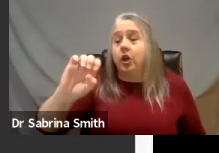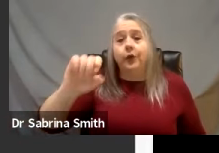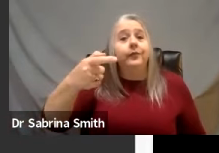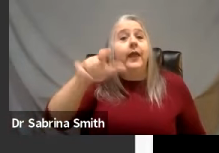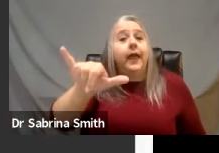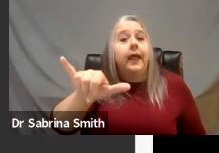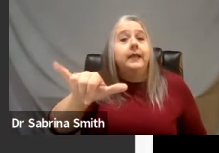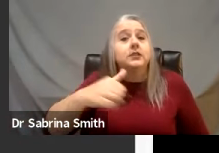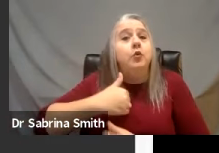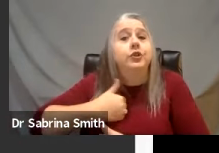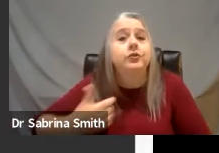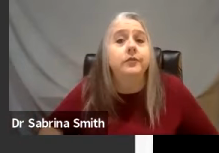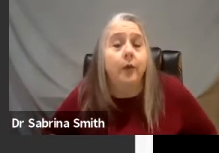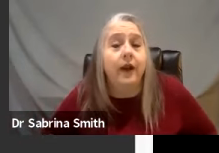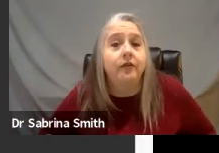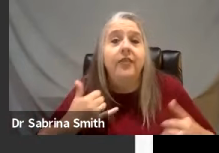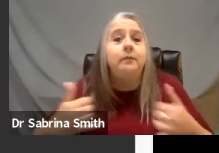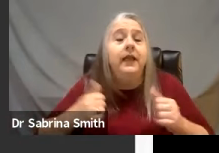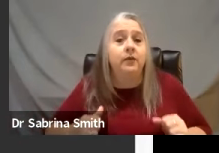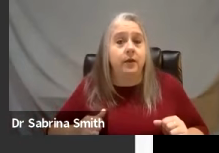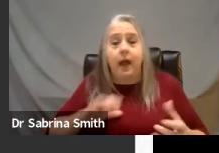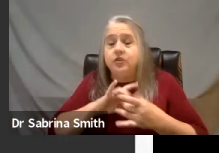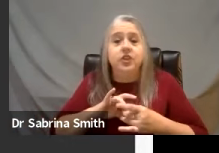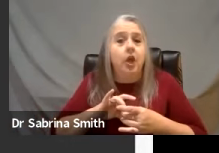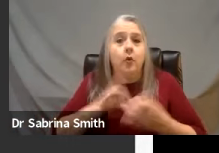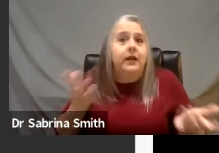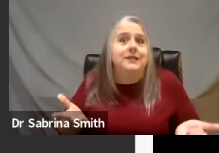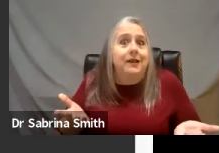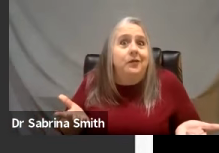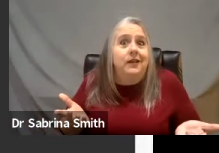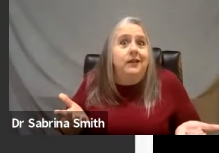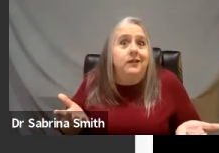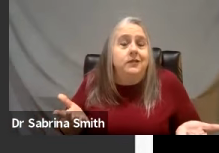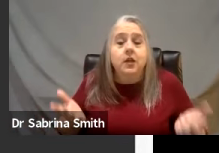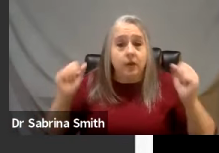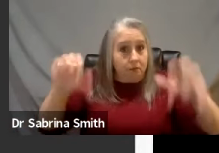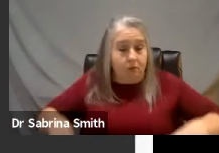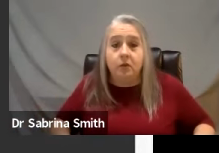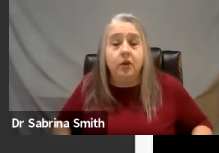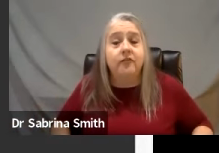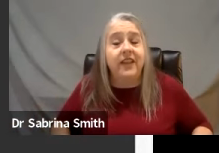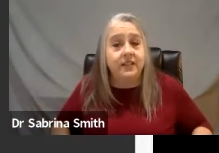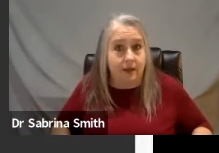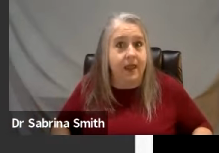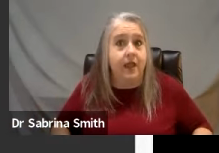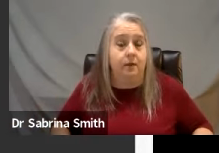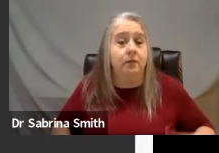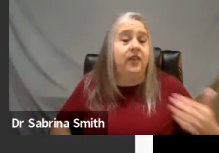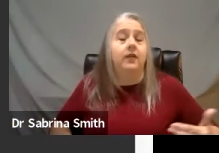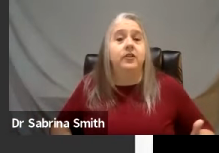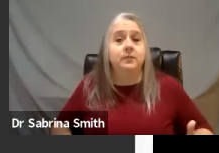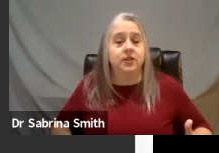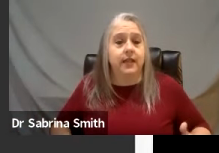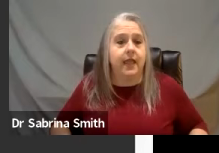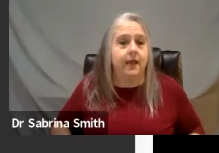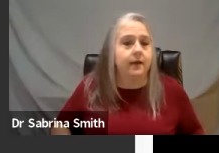You know, eggy soldiers or whatever. And they played with them. I'm just going to own it because I don't know what the heck it is. So I'm going to fake it till I make it. I'm going to put